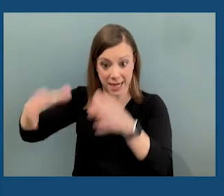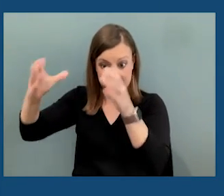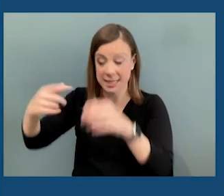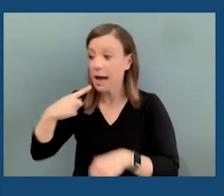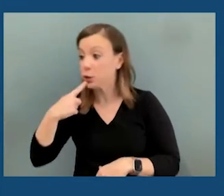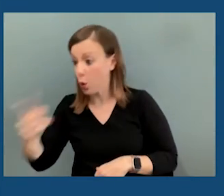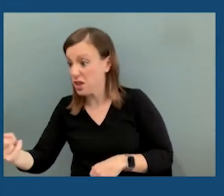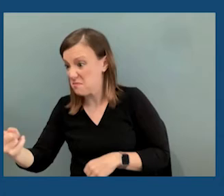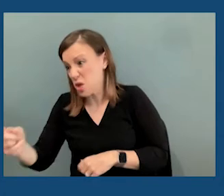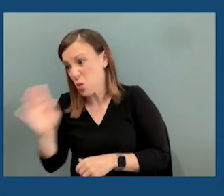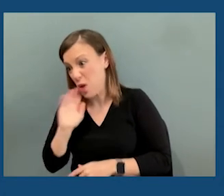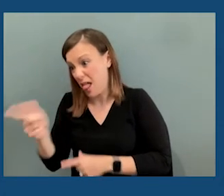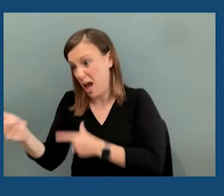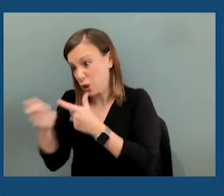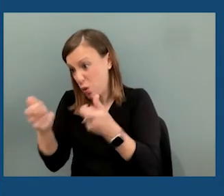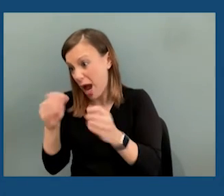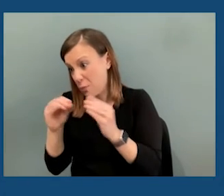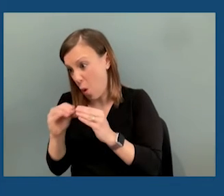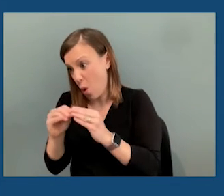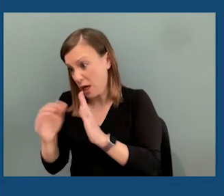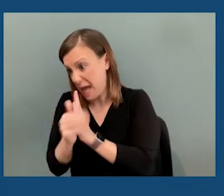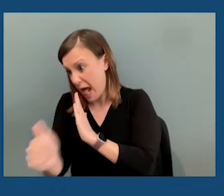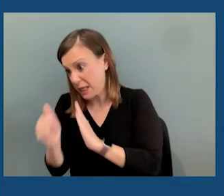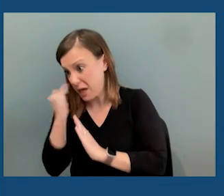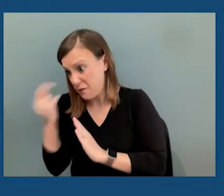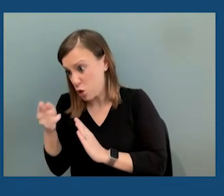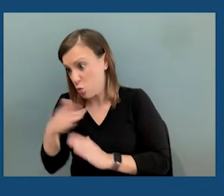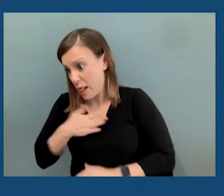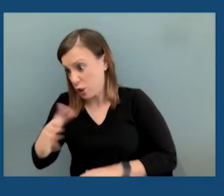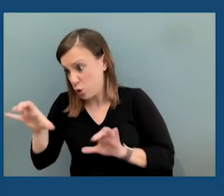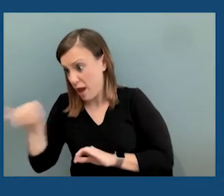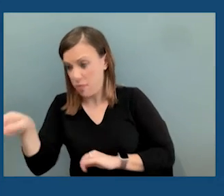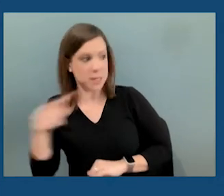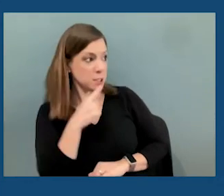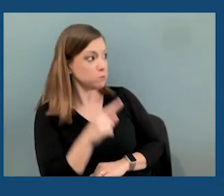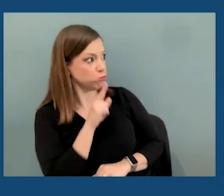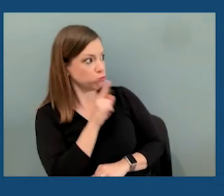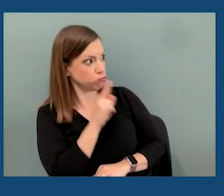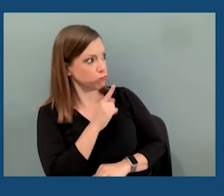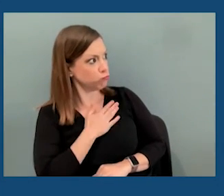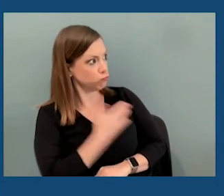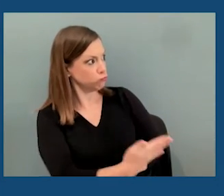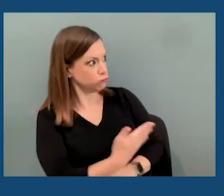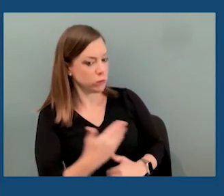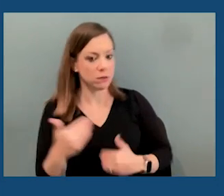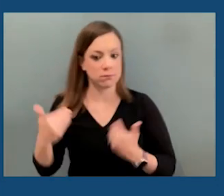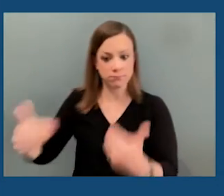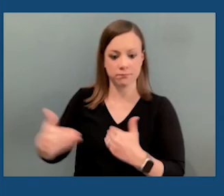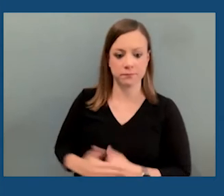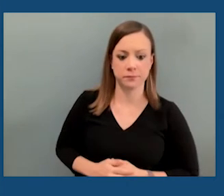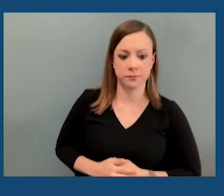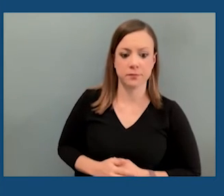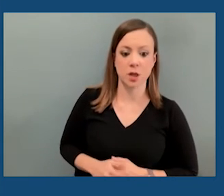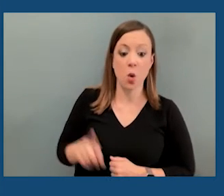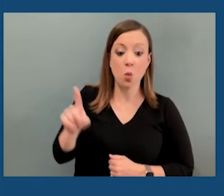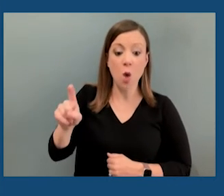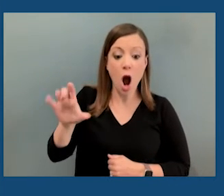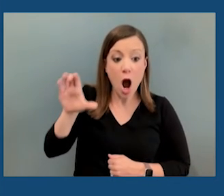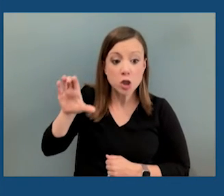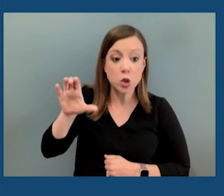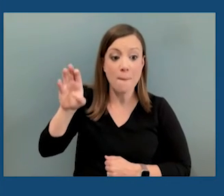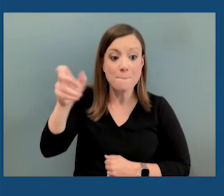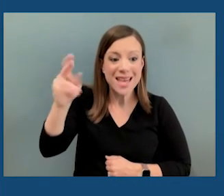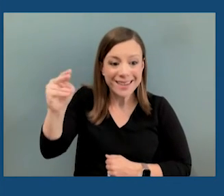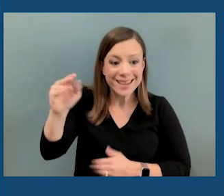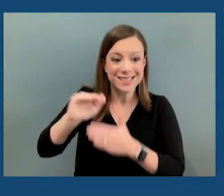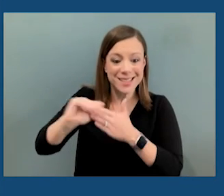They're bringing to New York State a $100 billion investment in the manufacture